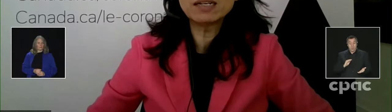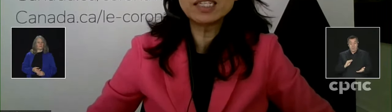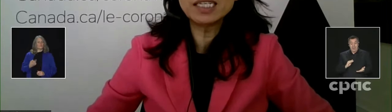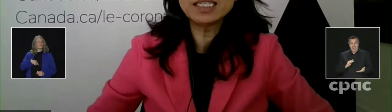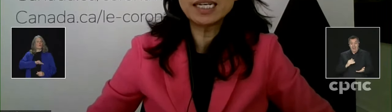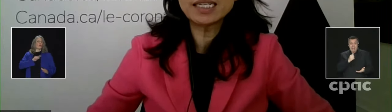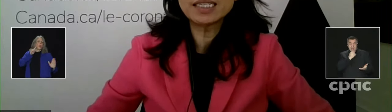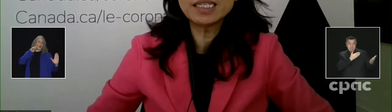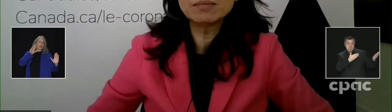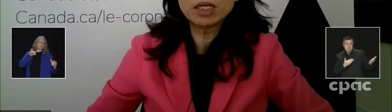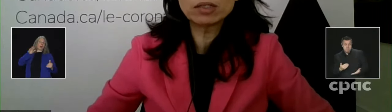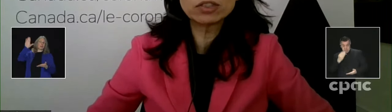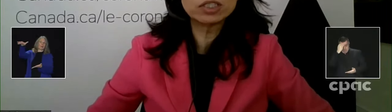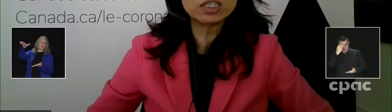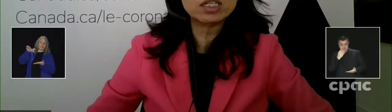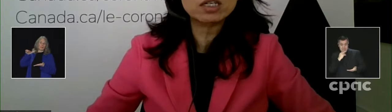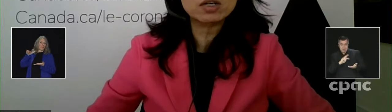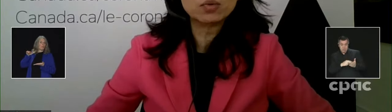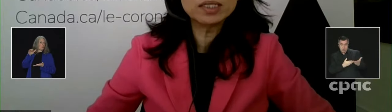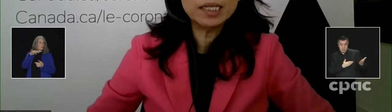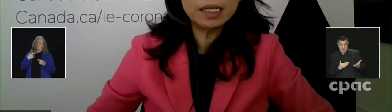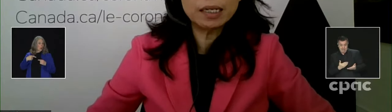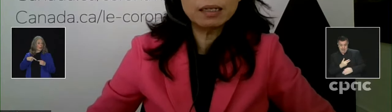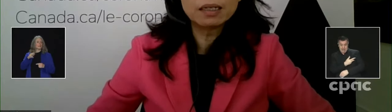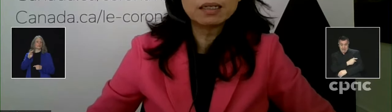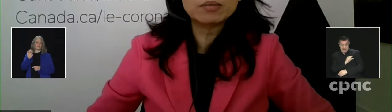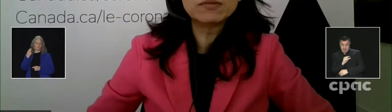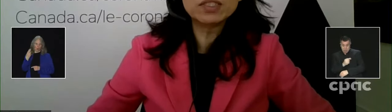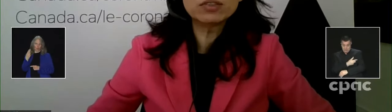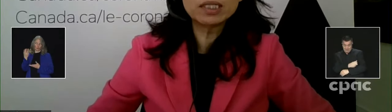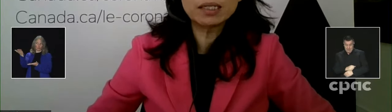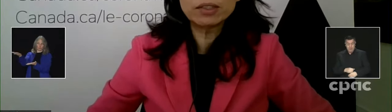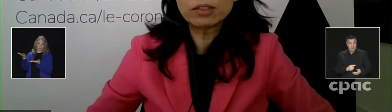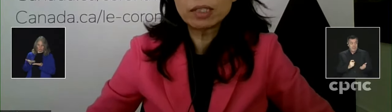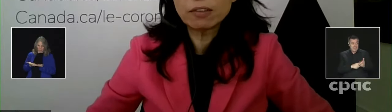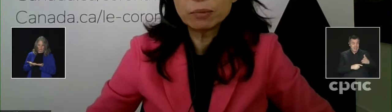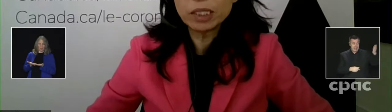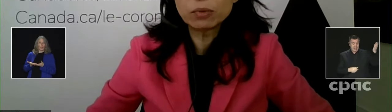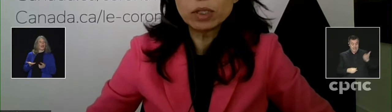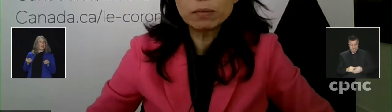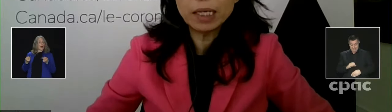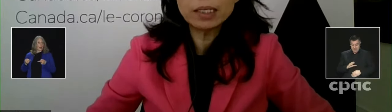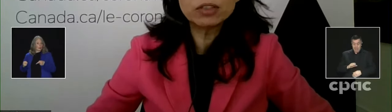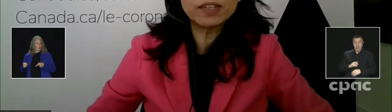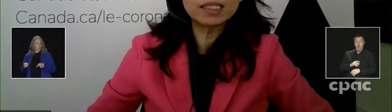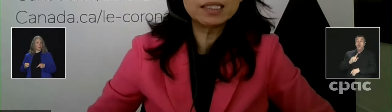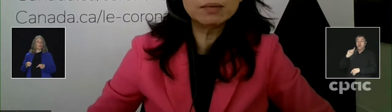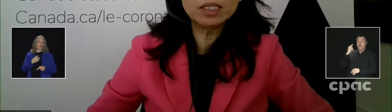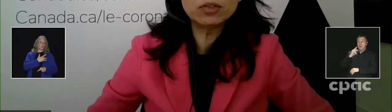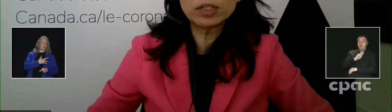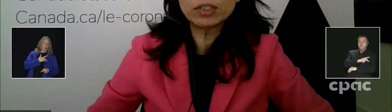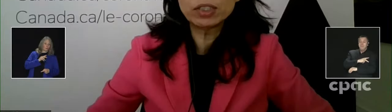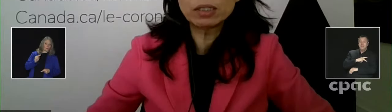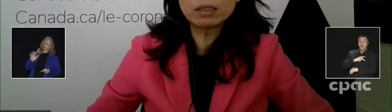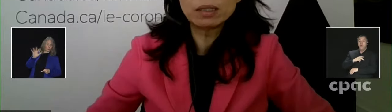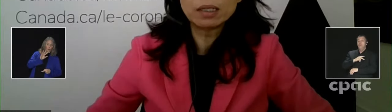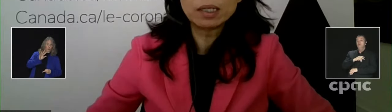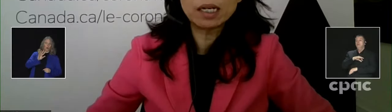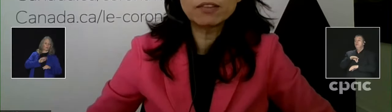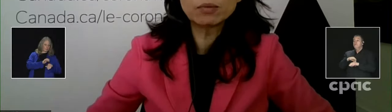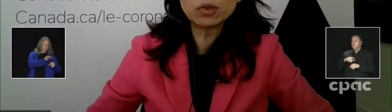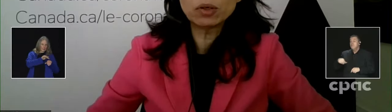begin arriving in Canada in March. Once here, provincial and territorial governments will manage vaccine